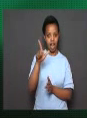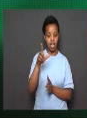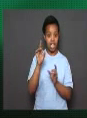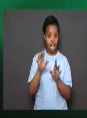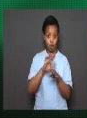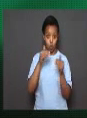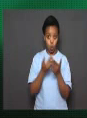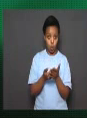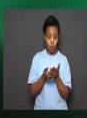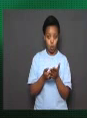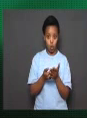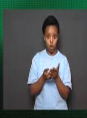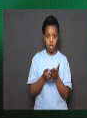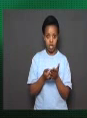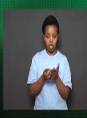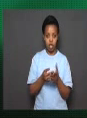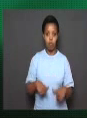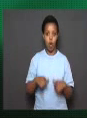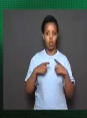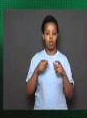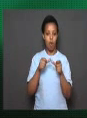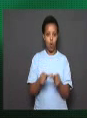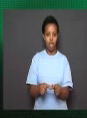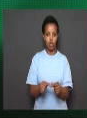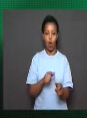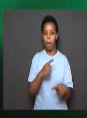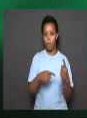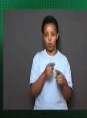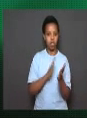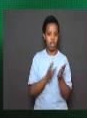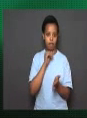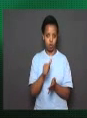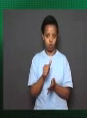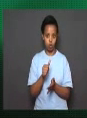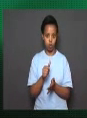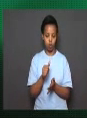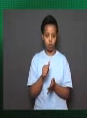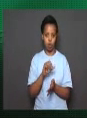perform metabolic processes that take place in other cells.